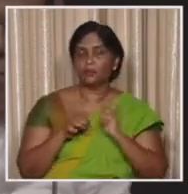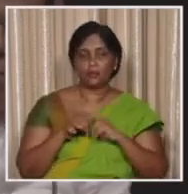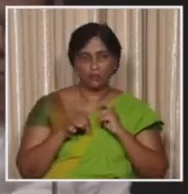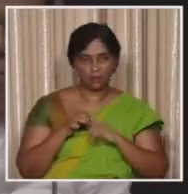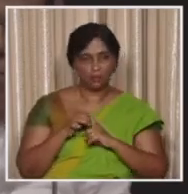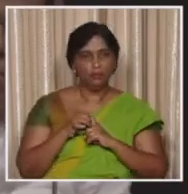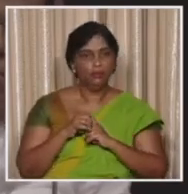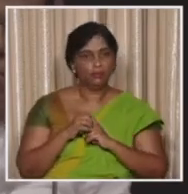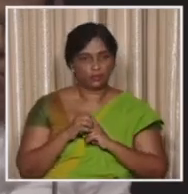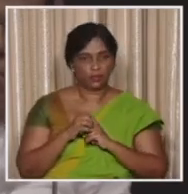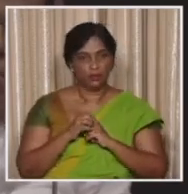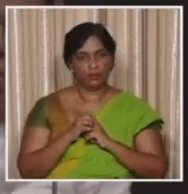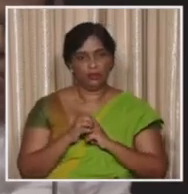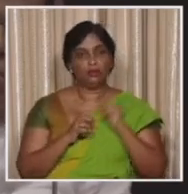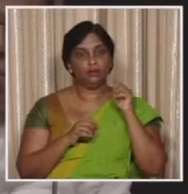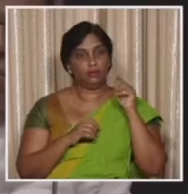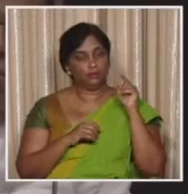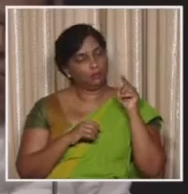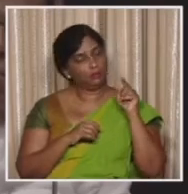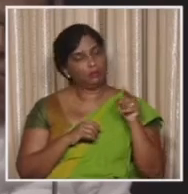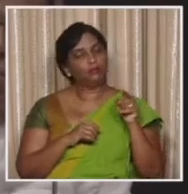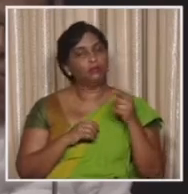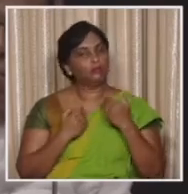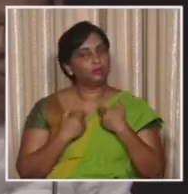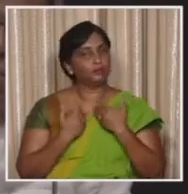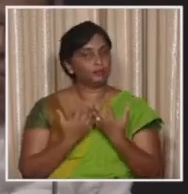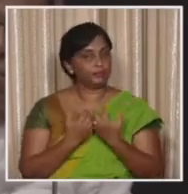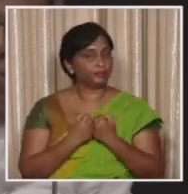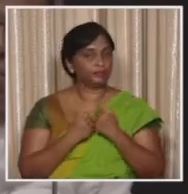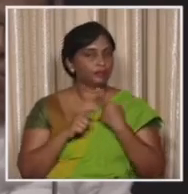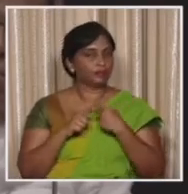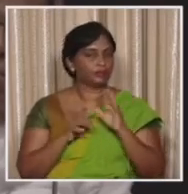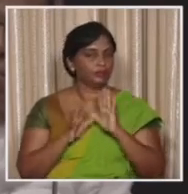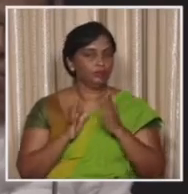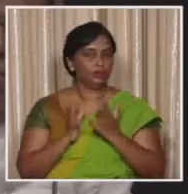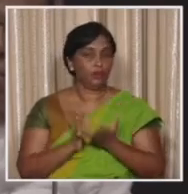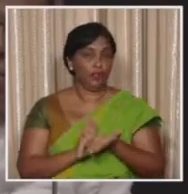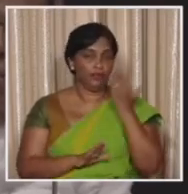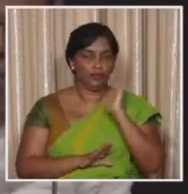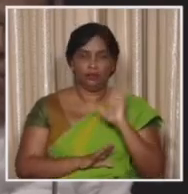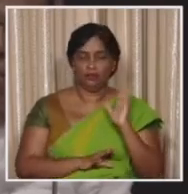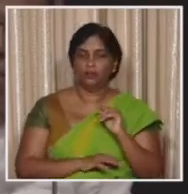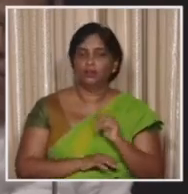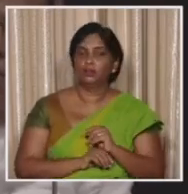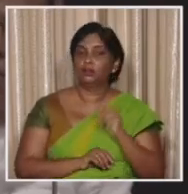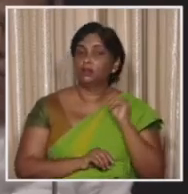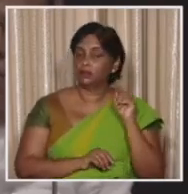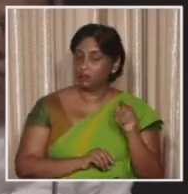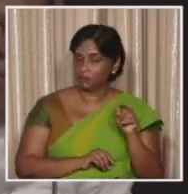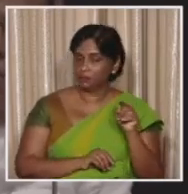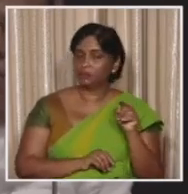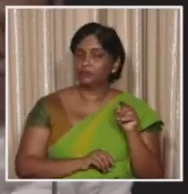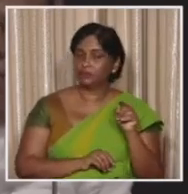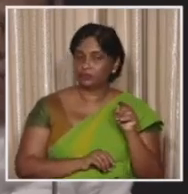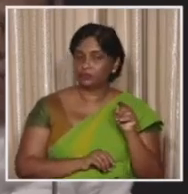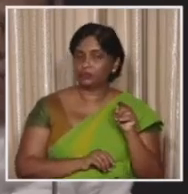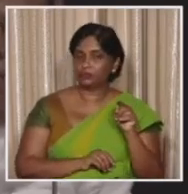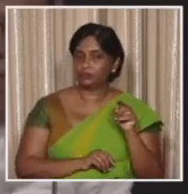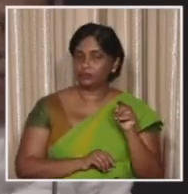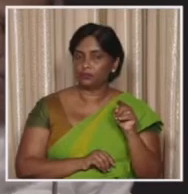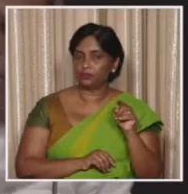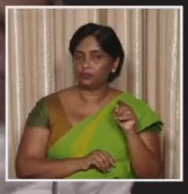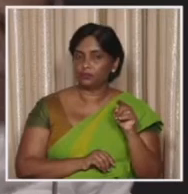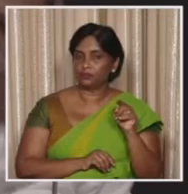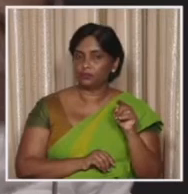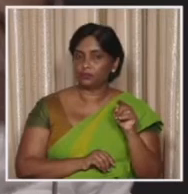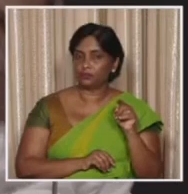wanted it, because of the Hotels Association, and that's only $100. And if you can't have a five-star hotel and pay $100,